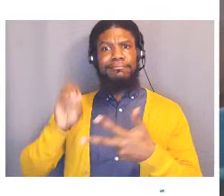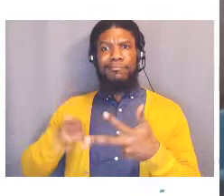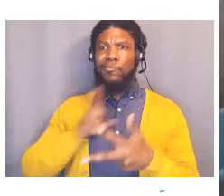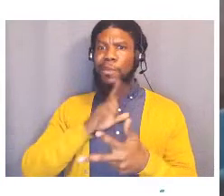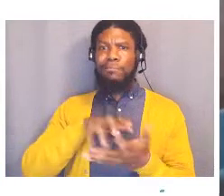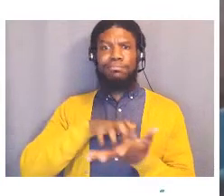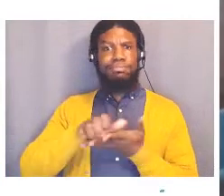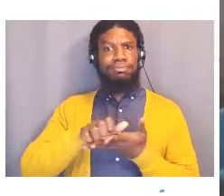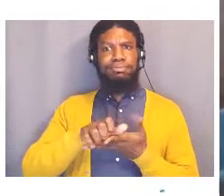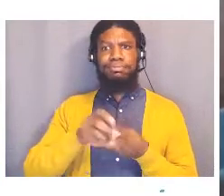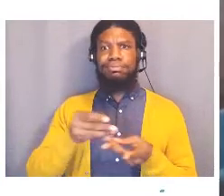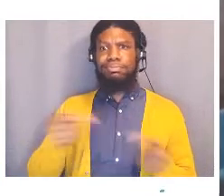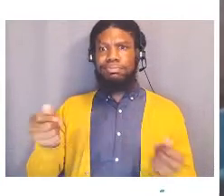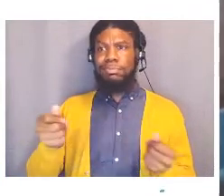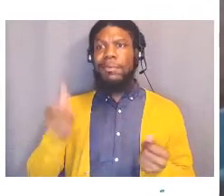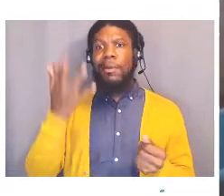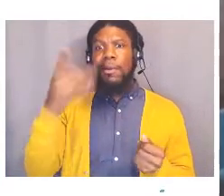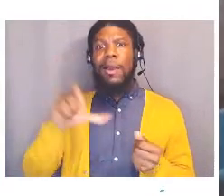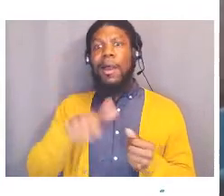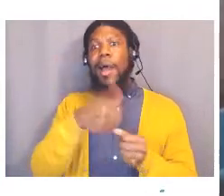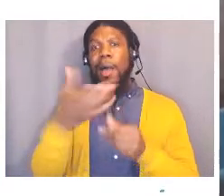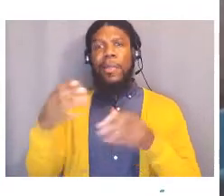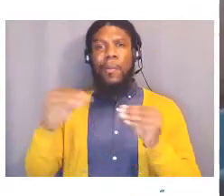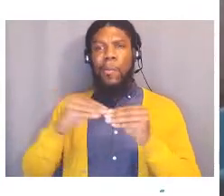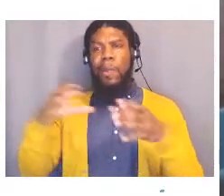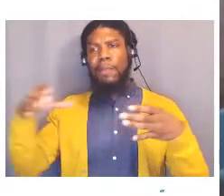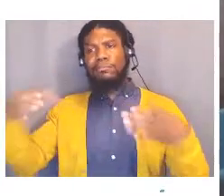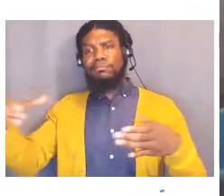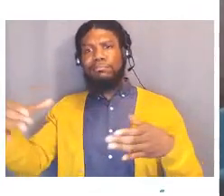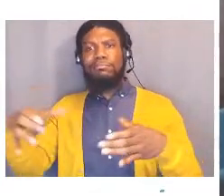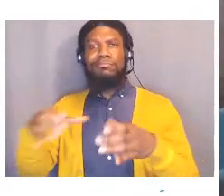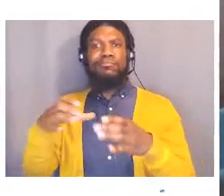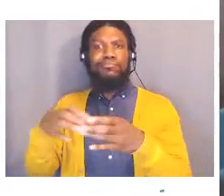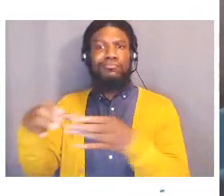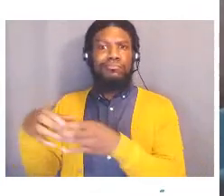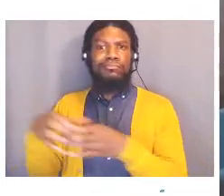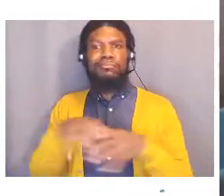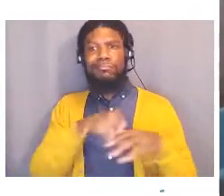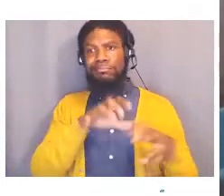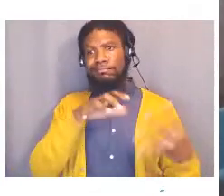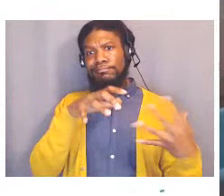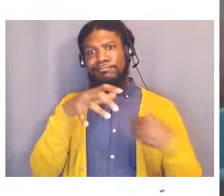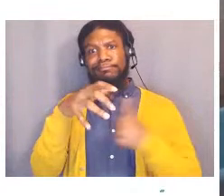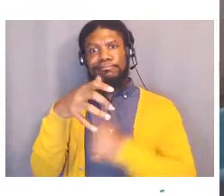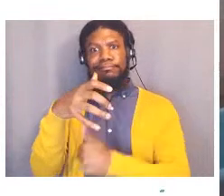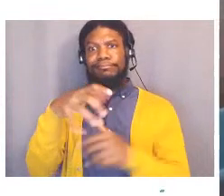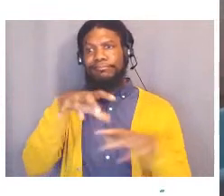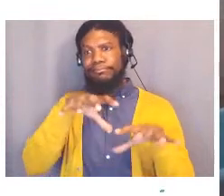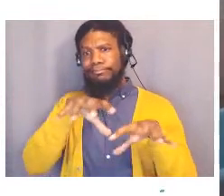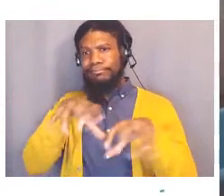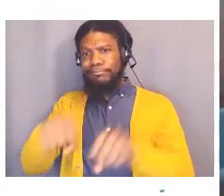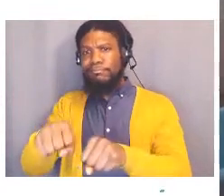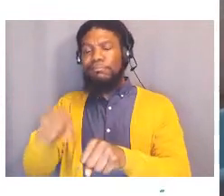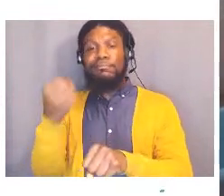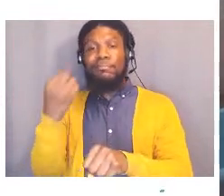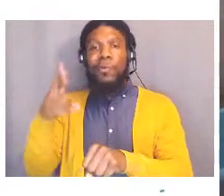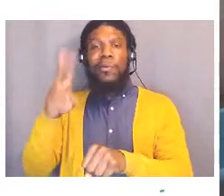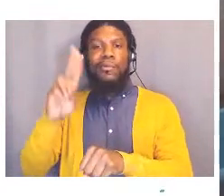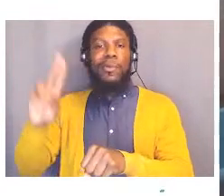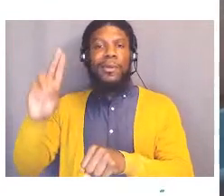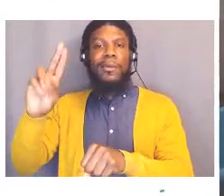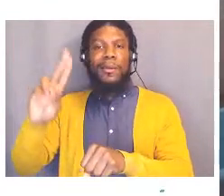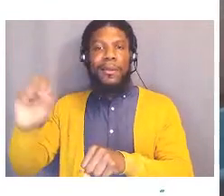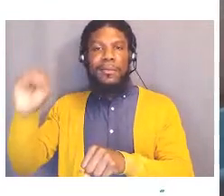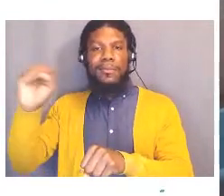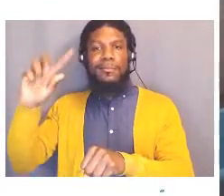decimated, absorbed by larger villages or tribes, and/or forced by the U.S. federal government to move west beyond the Mississippi River